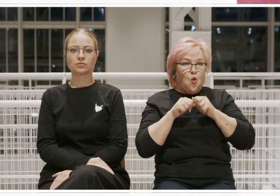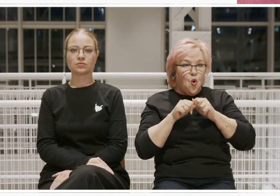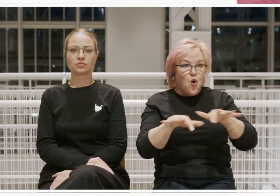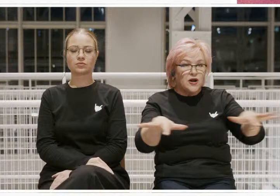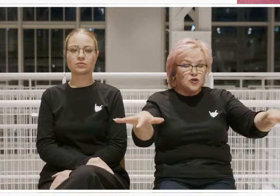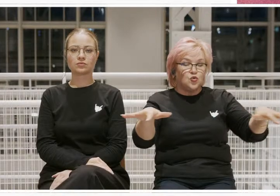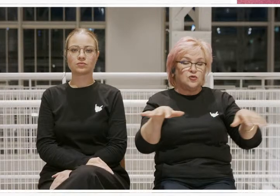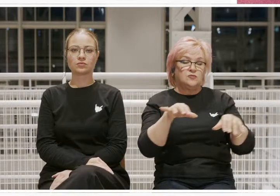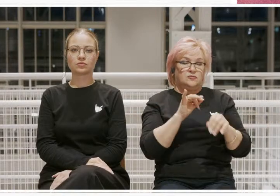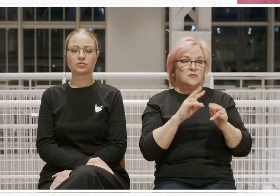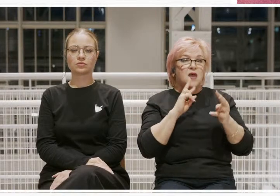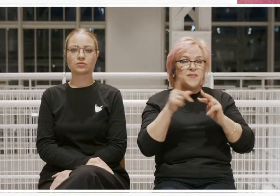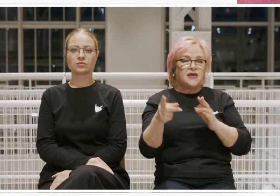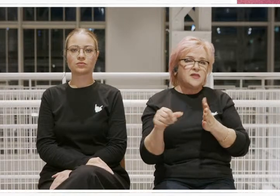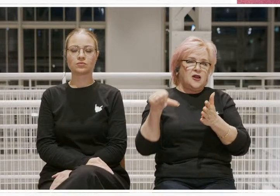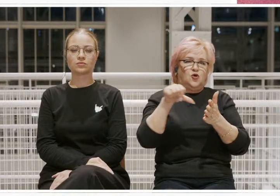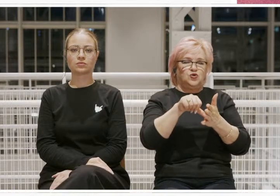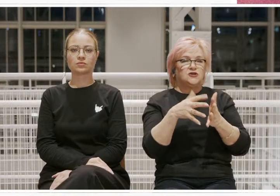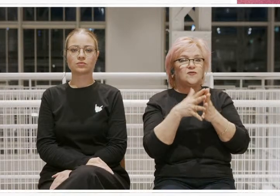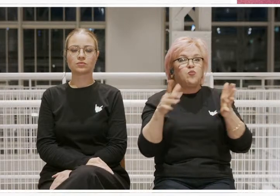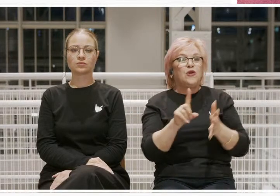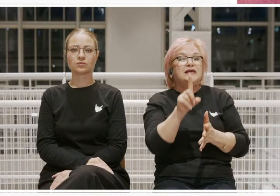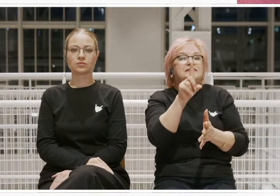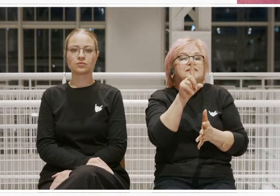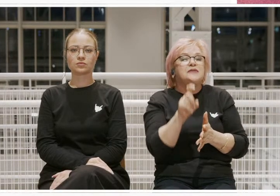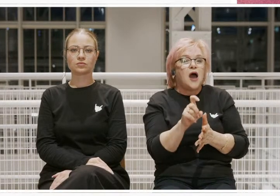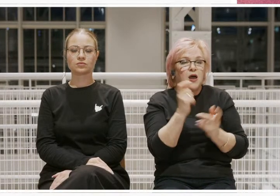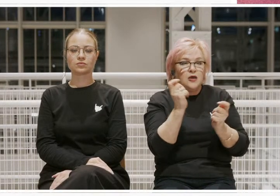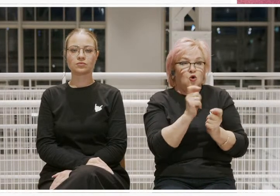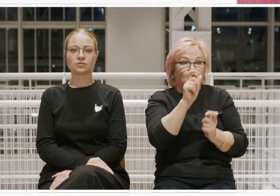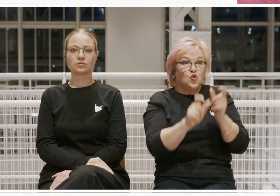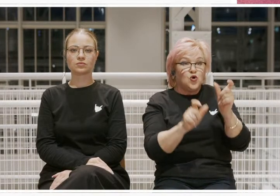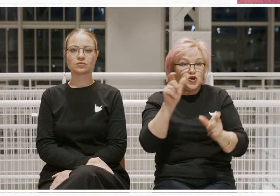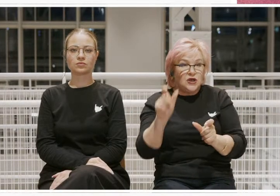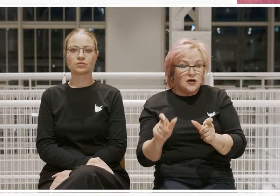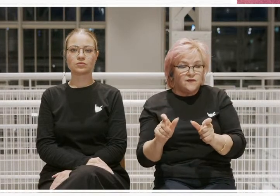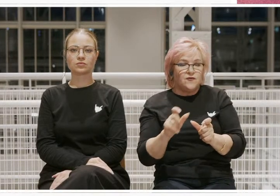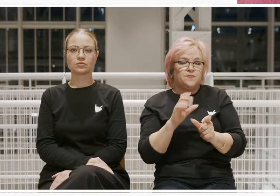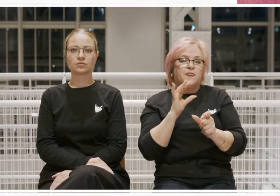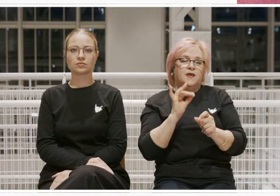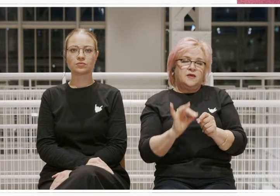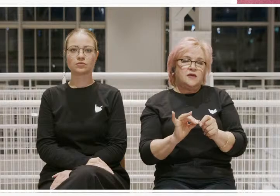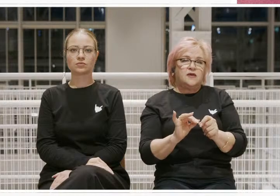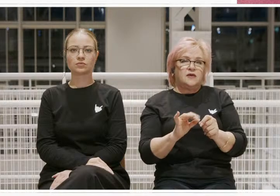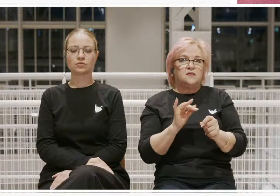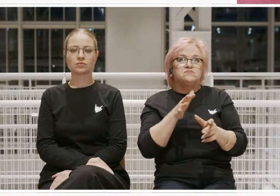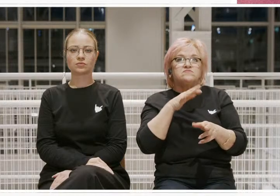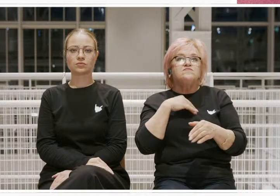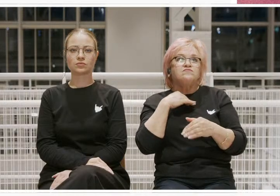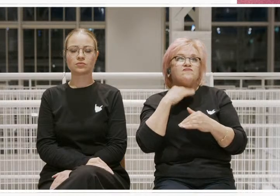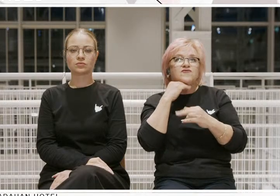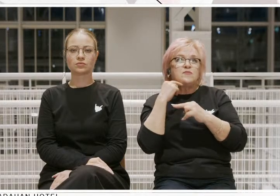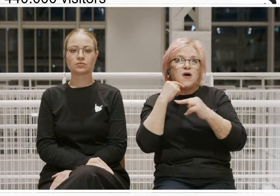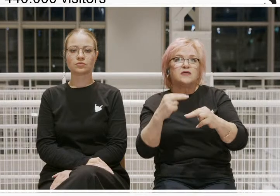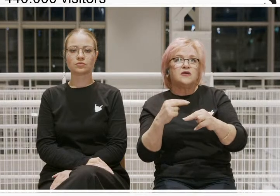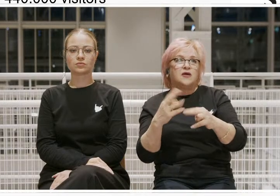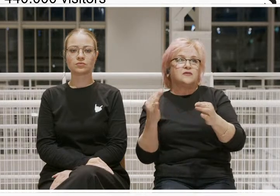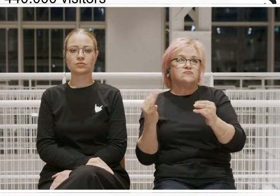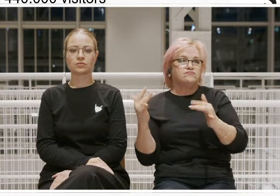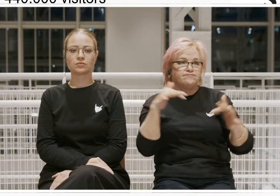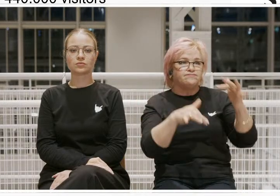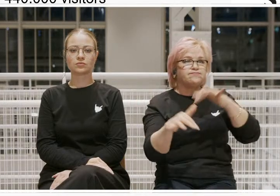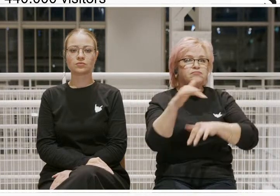participation of more than 100 artists, and it attracted more than 500,000 visitors. So